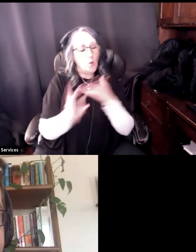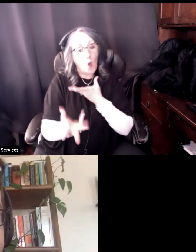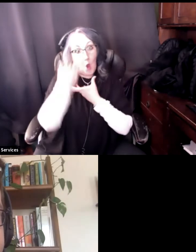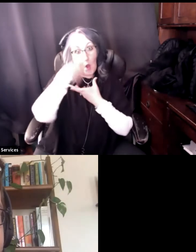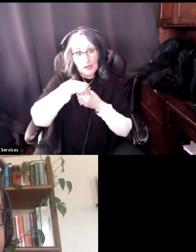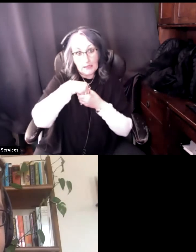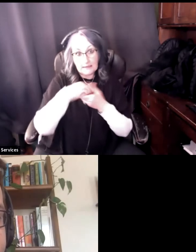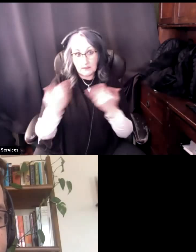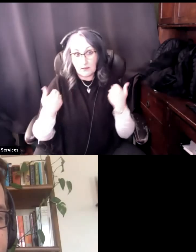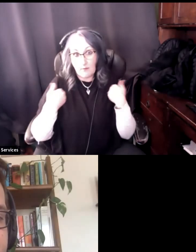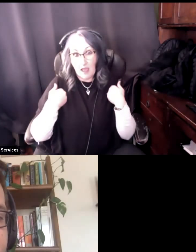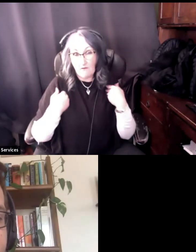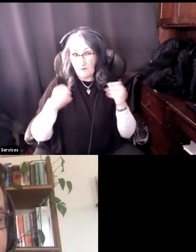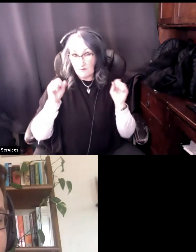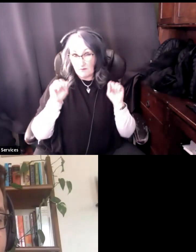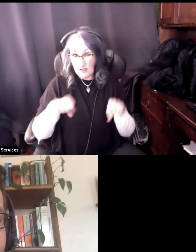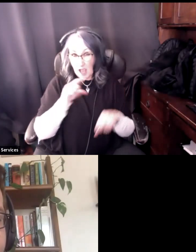with physical disabilities?